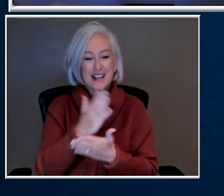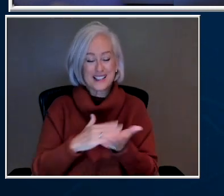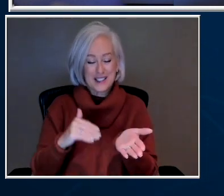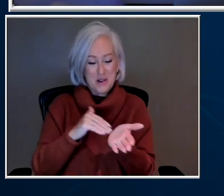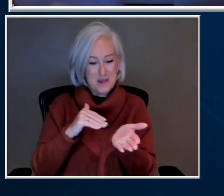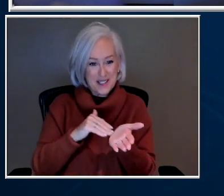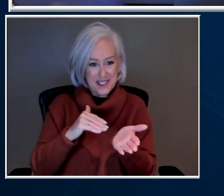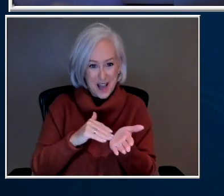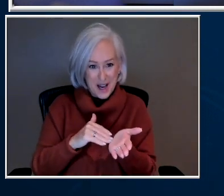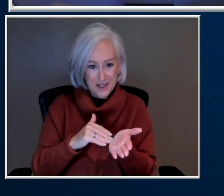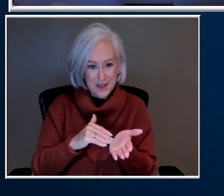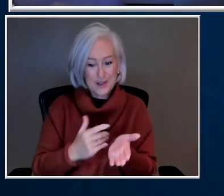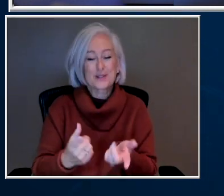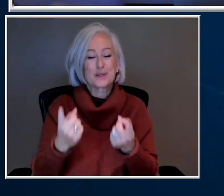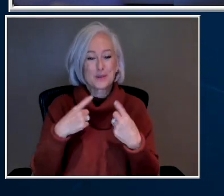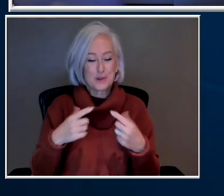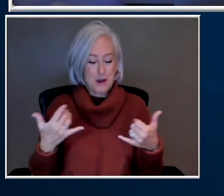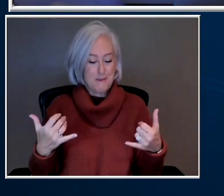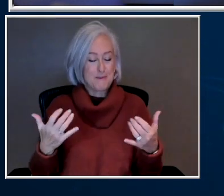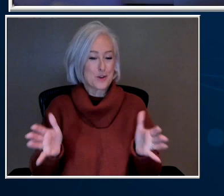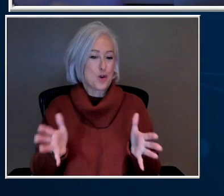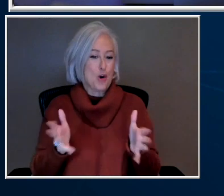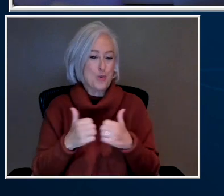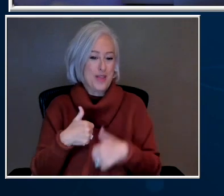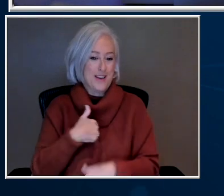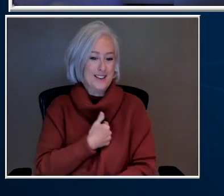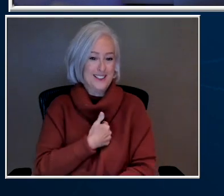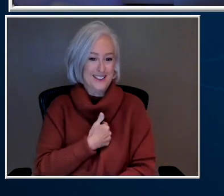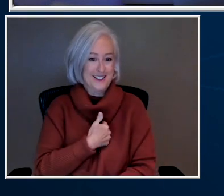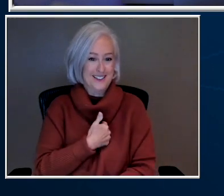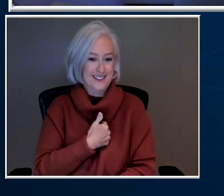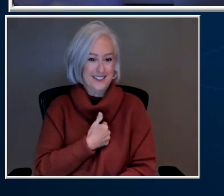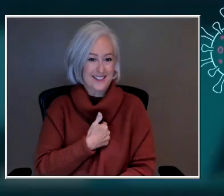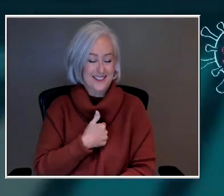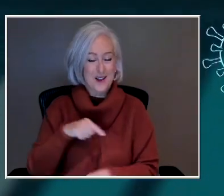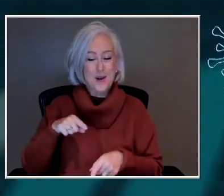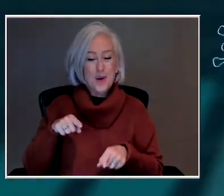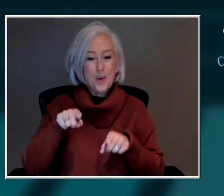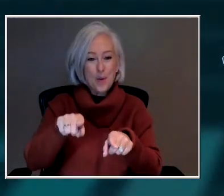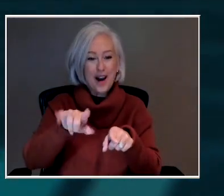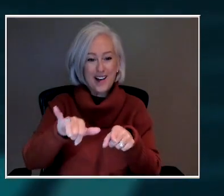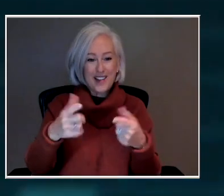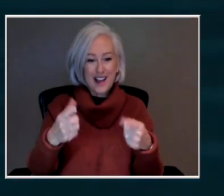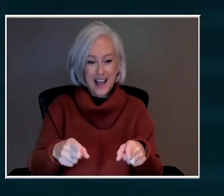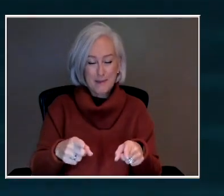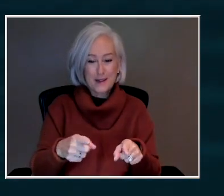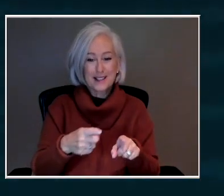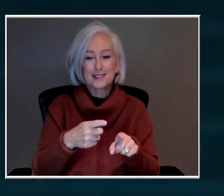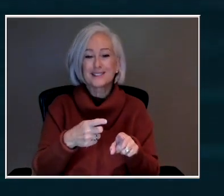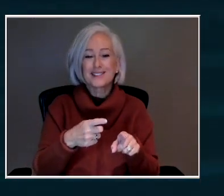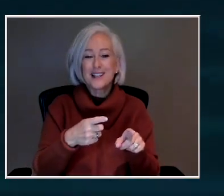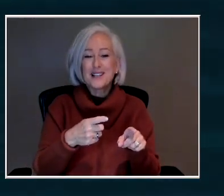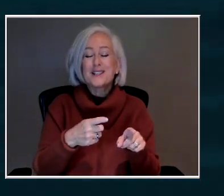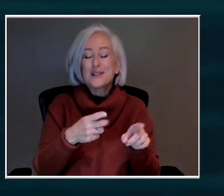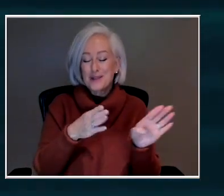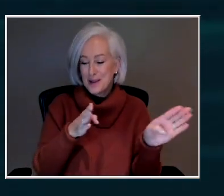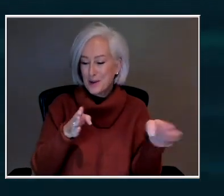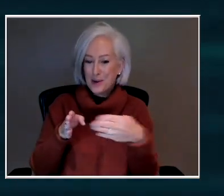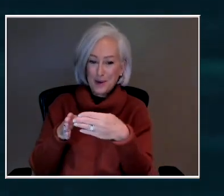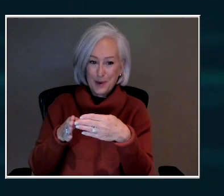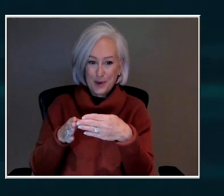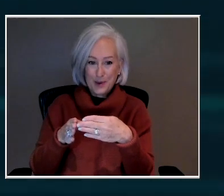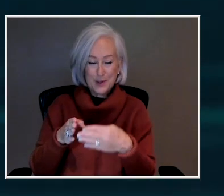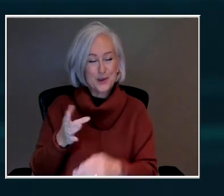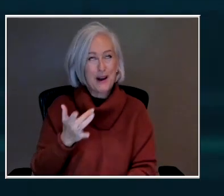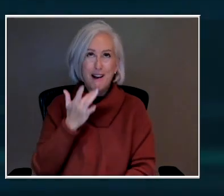come in and talk with us here in just a moment. And while we do that, we're going to check in with kind of one of our favorite little special soccer players